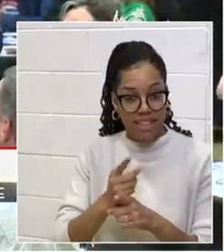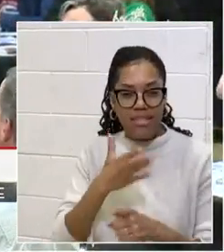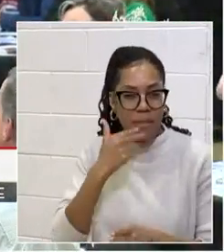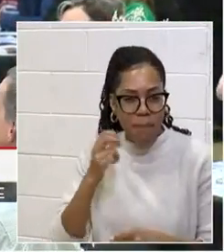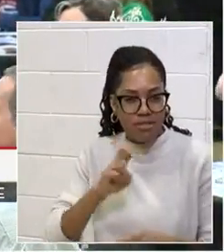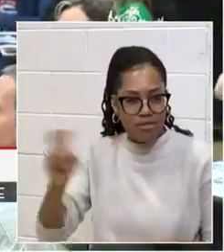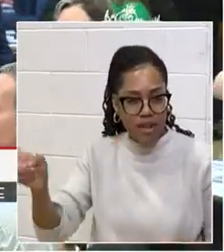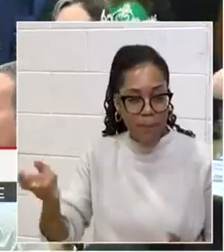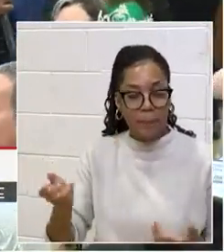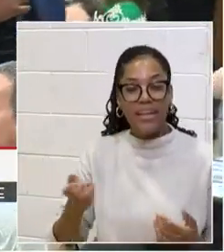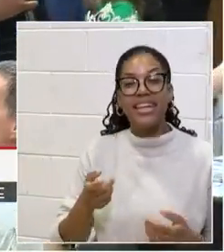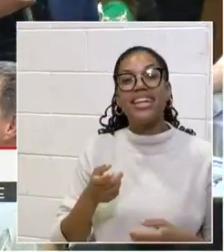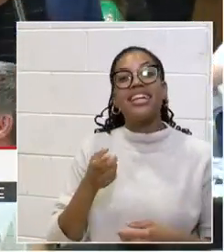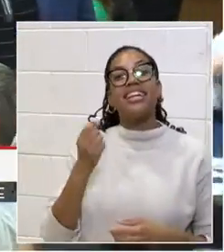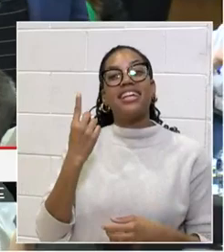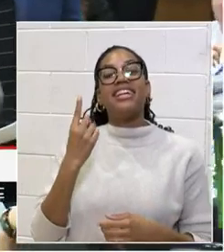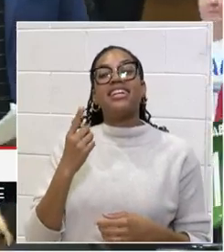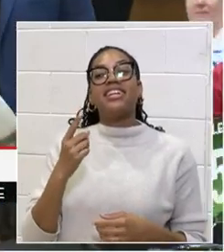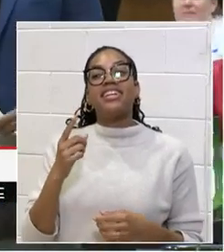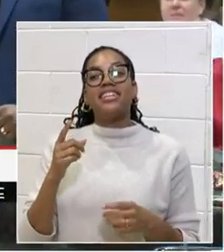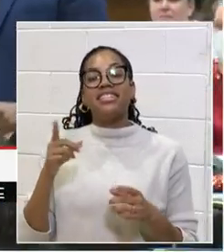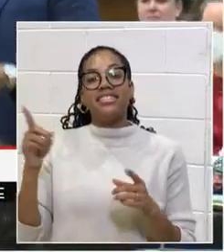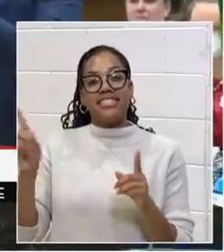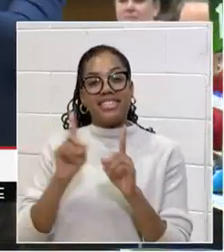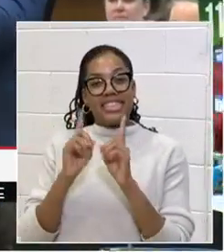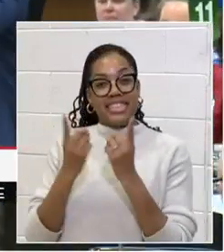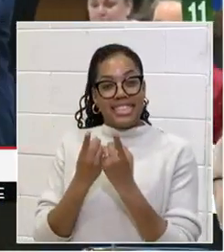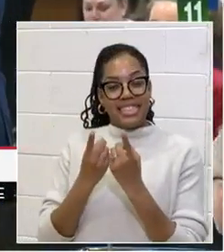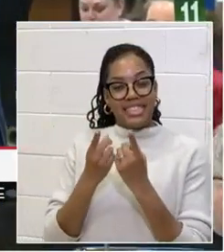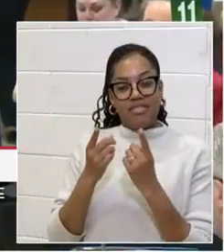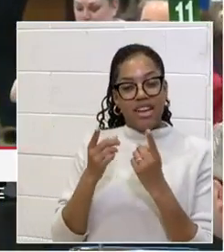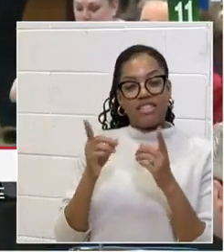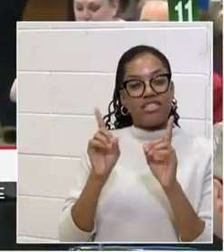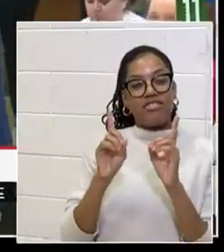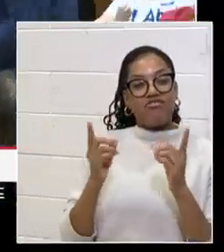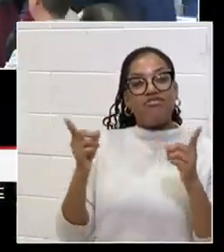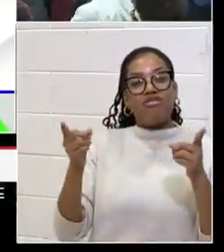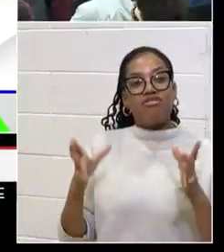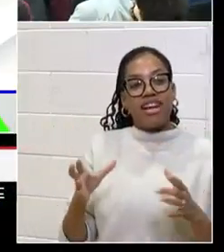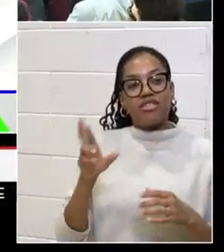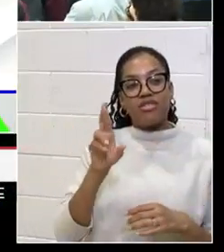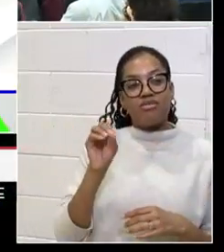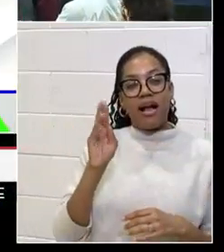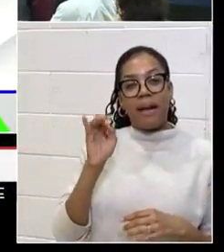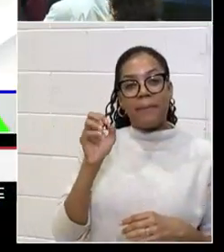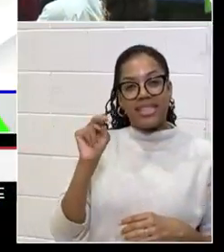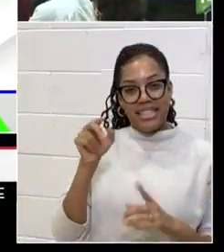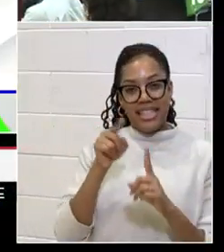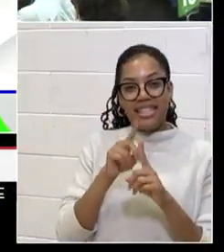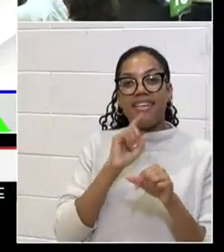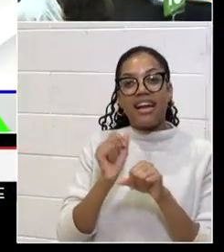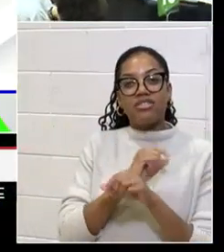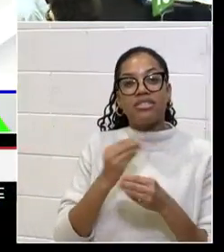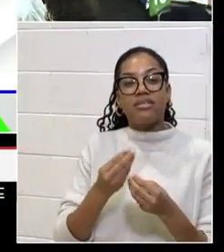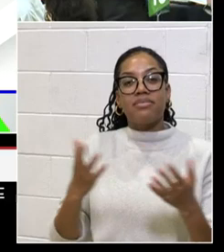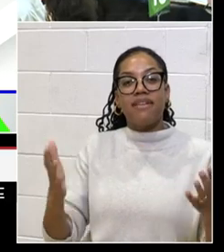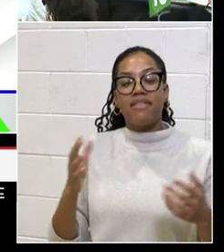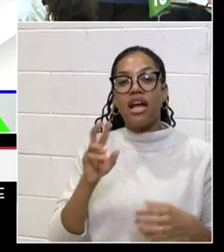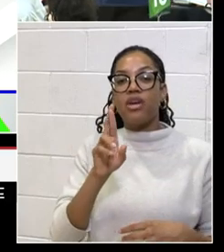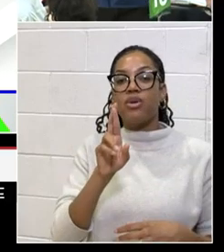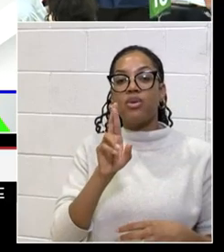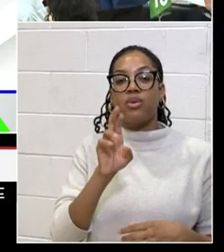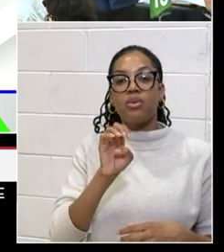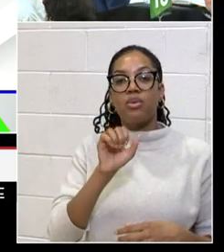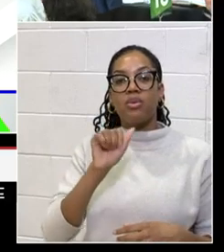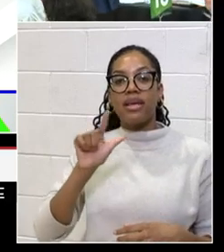Director Robinson and his team have issued over 90% of DC residents real IDs. And you know what that means? That